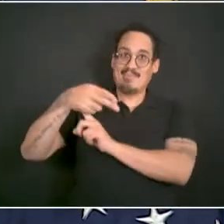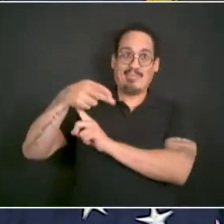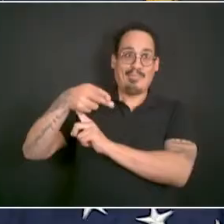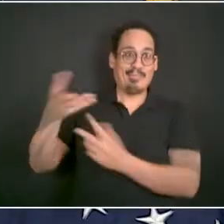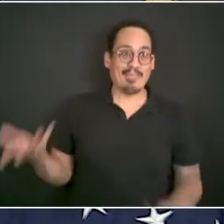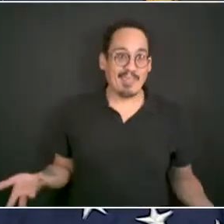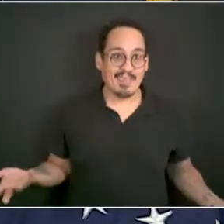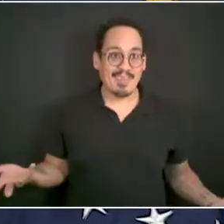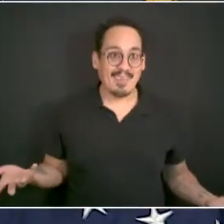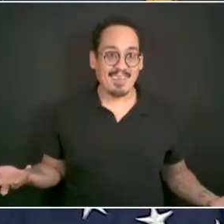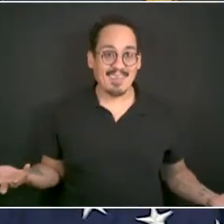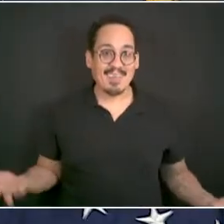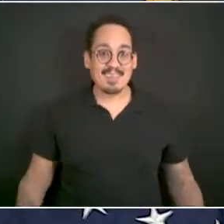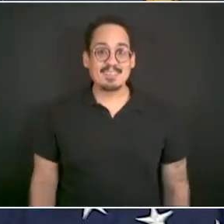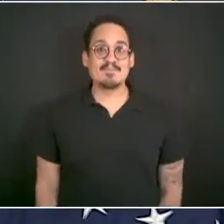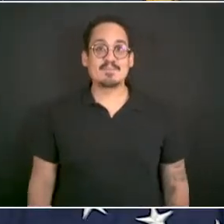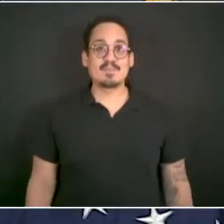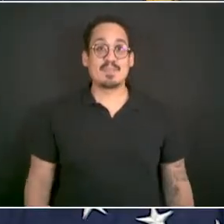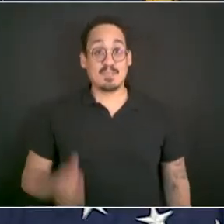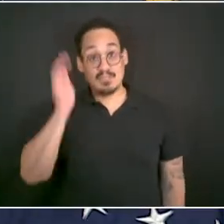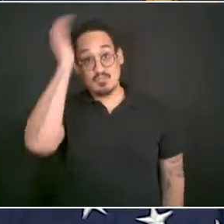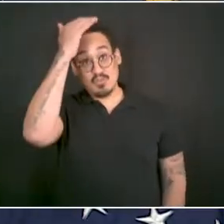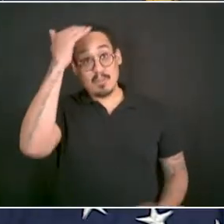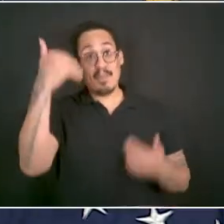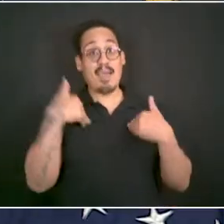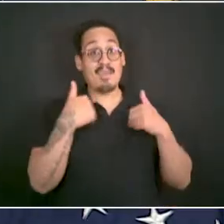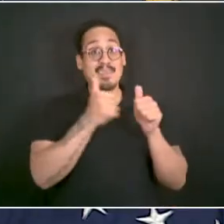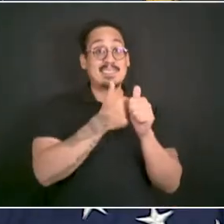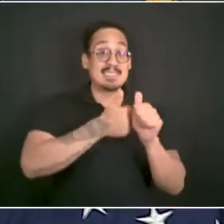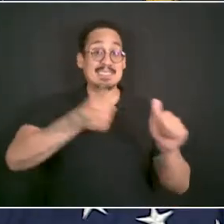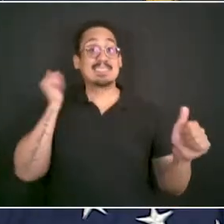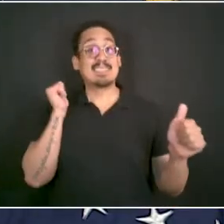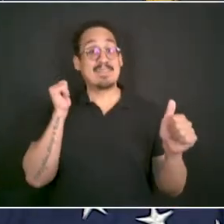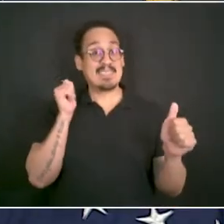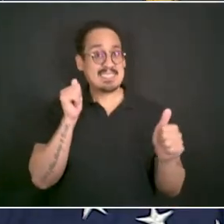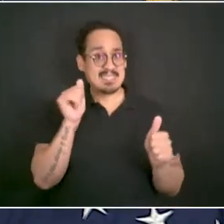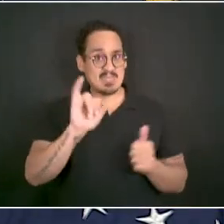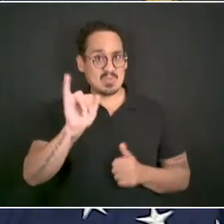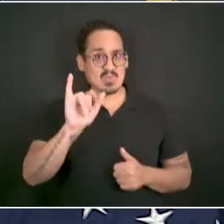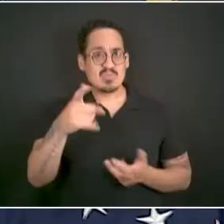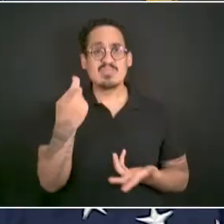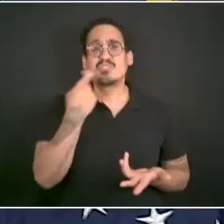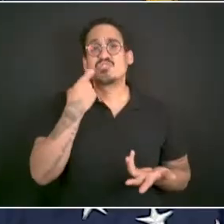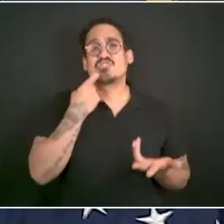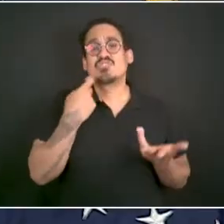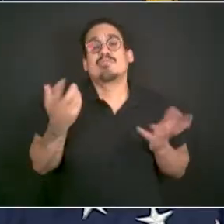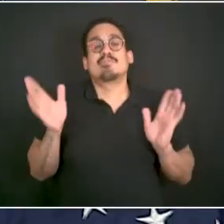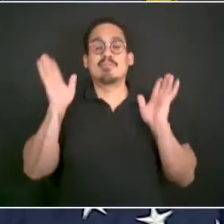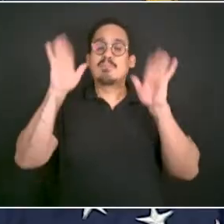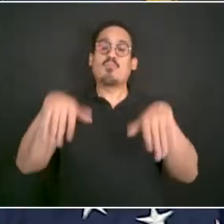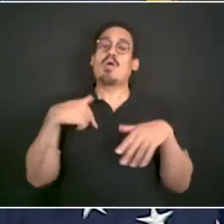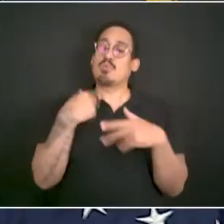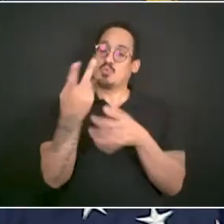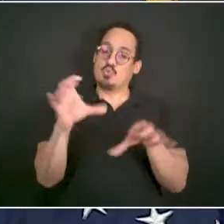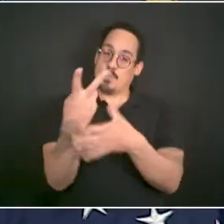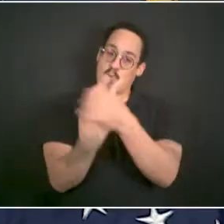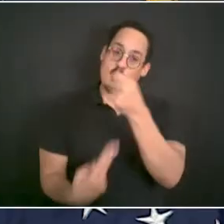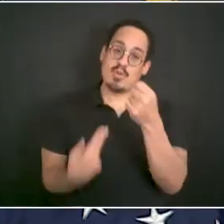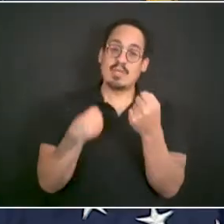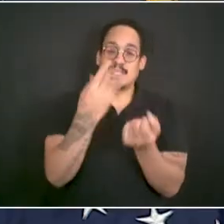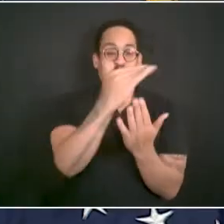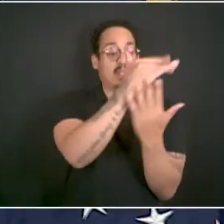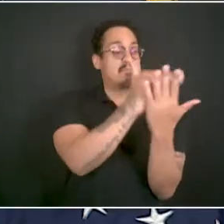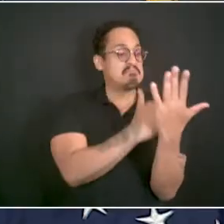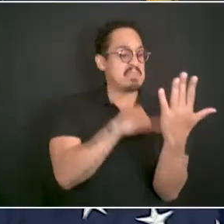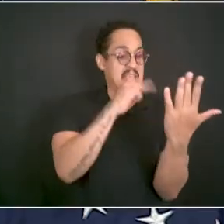That Trump has a massive deficit for the city. I mean, you just kind of brushed it off earlier. Well, why don't we do both? And I'll give you the list of things that I disagreed